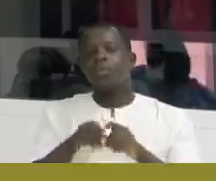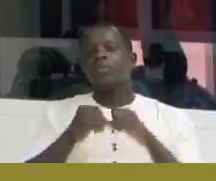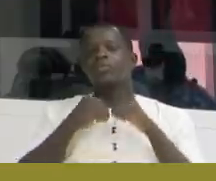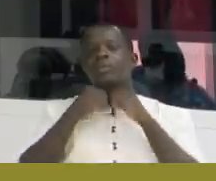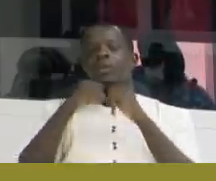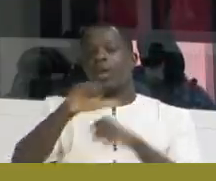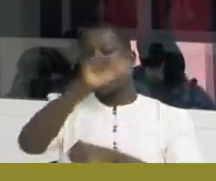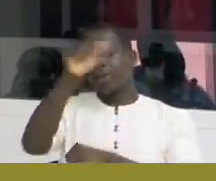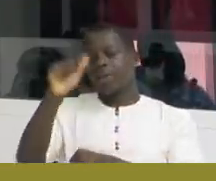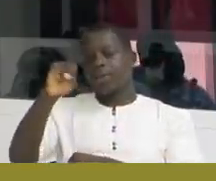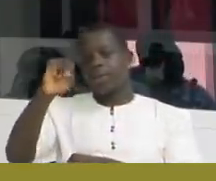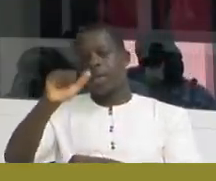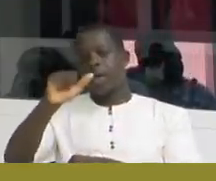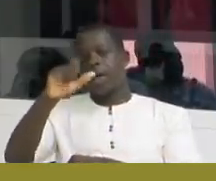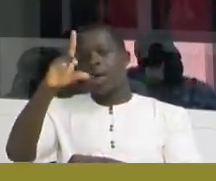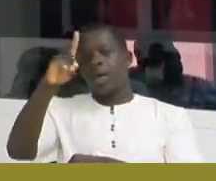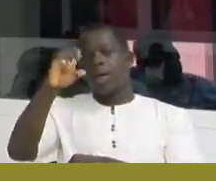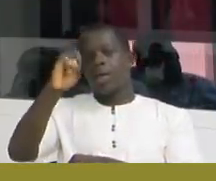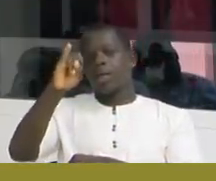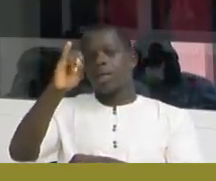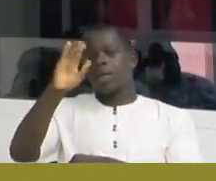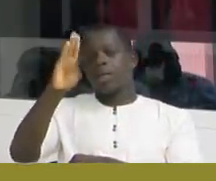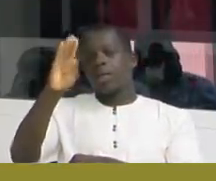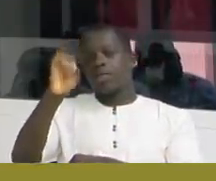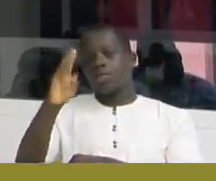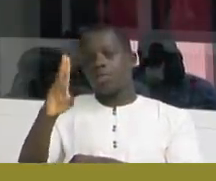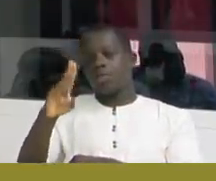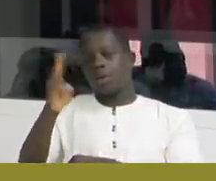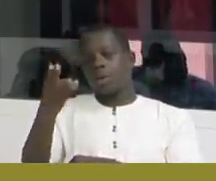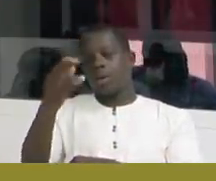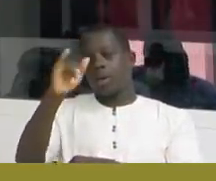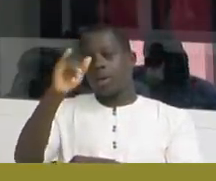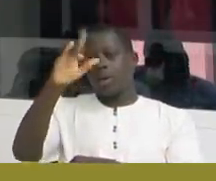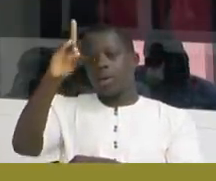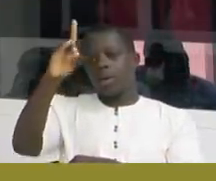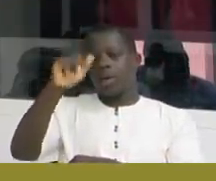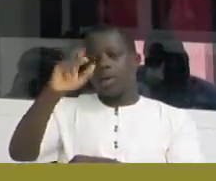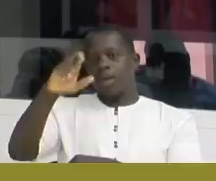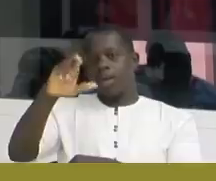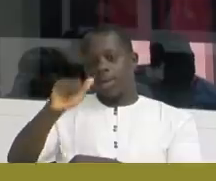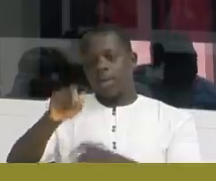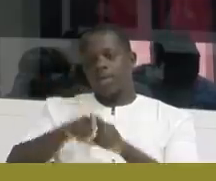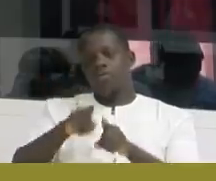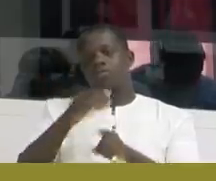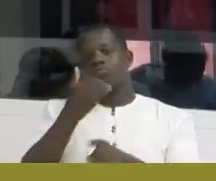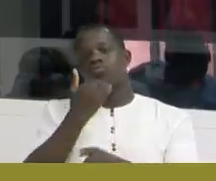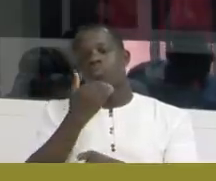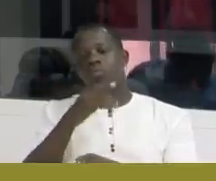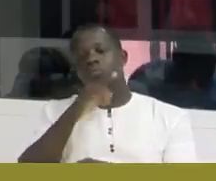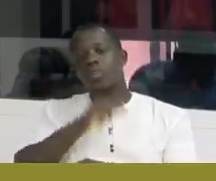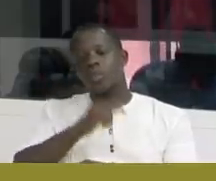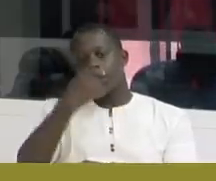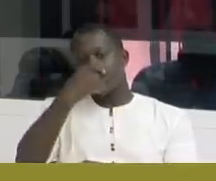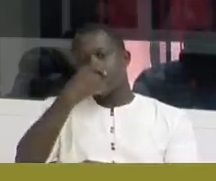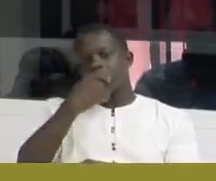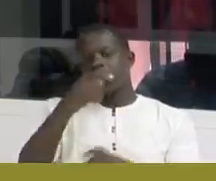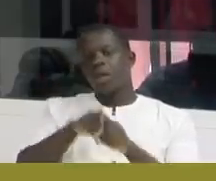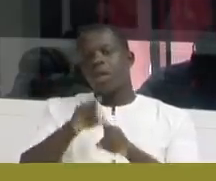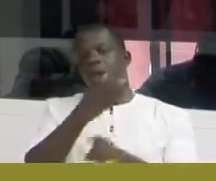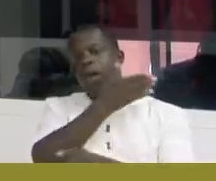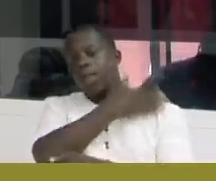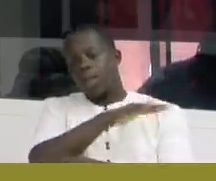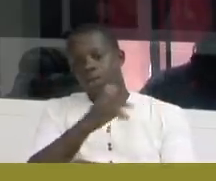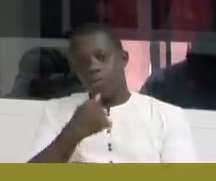and Sadi Abu Haidara. This is what... Yes, sorry, Mr. Yes, Sinate, sir. Allow me